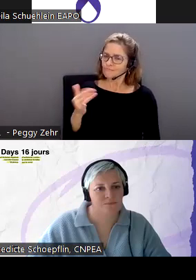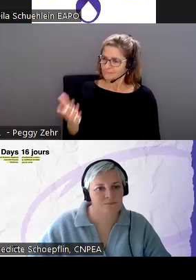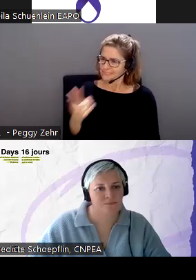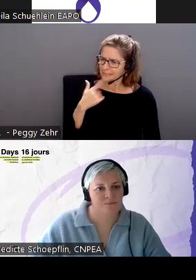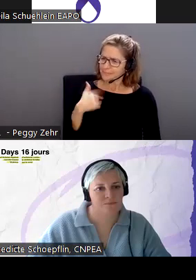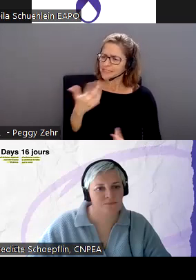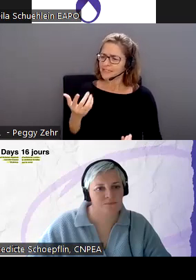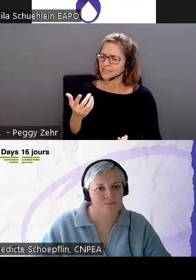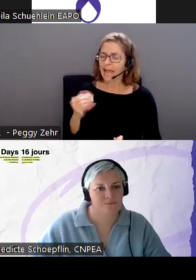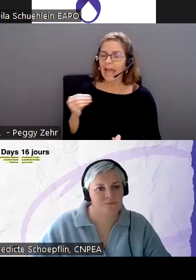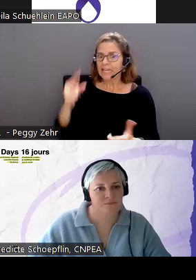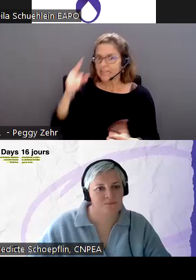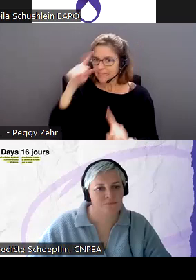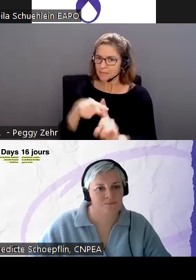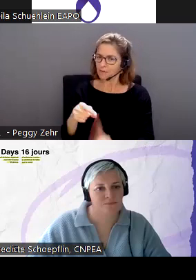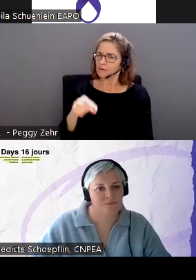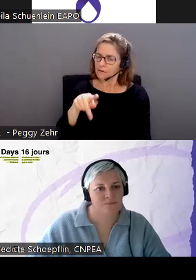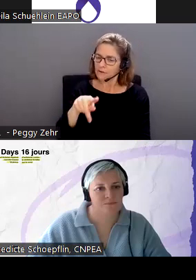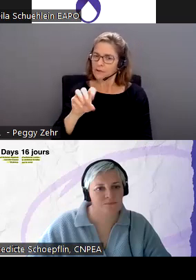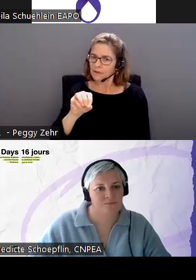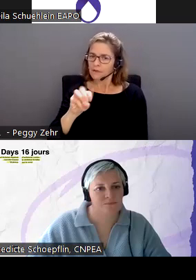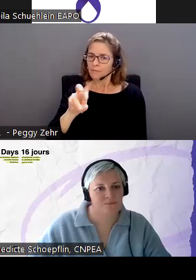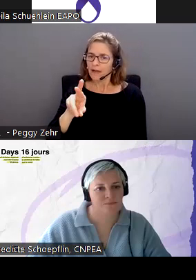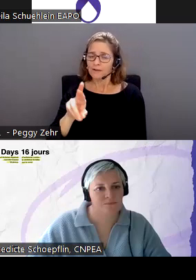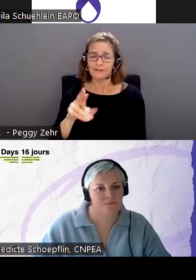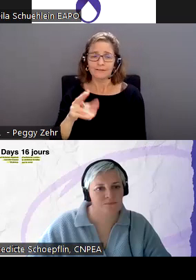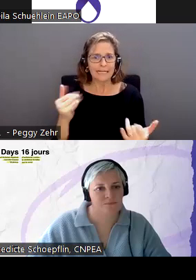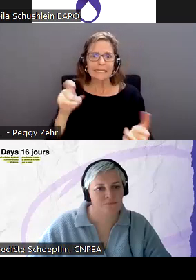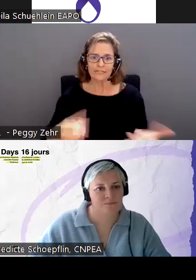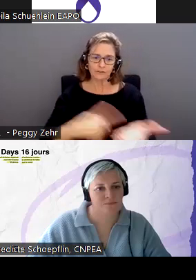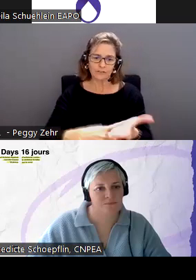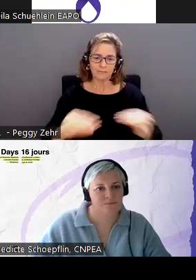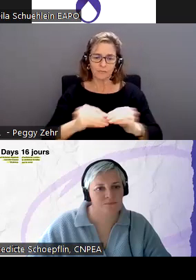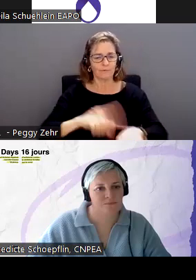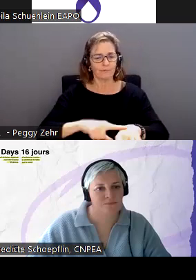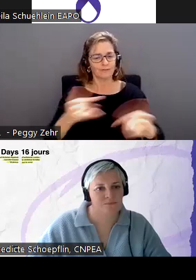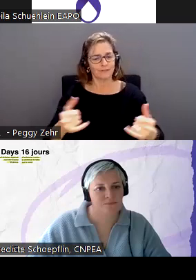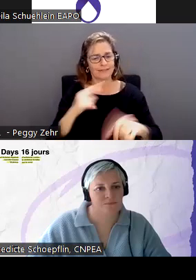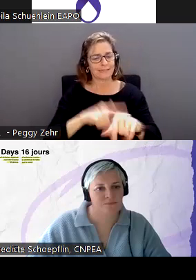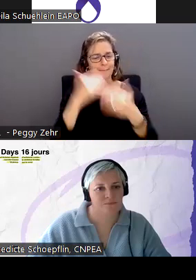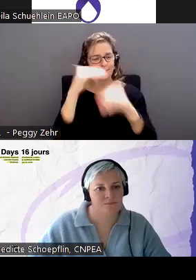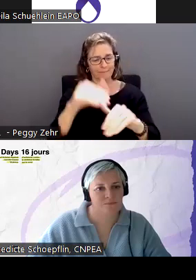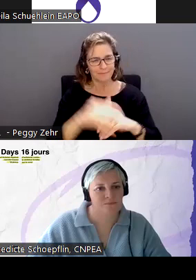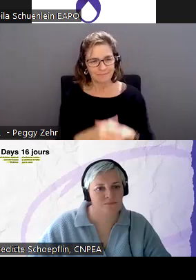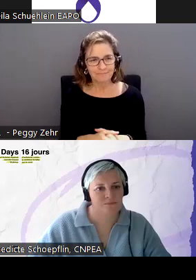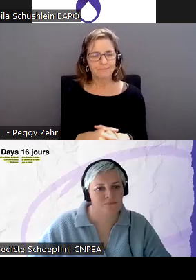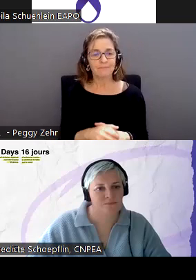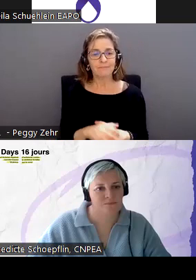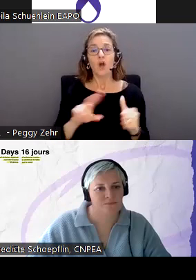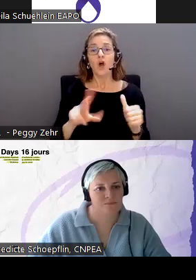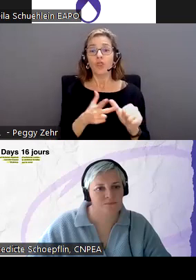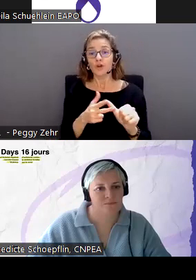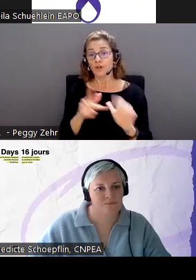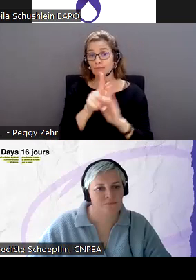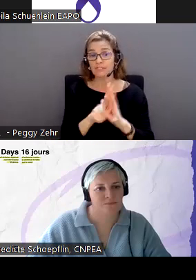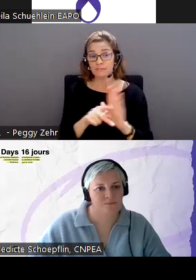how power works. We have to talk a lot more about power, but I don't have time to do that today. The third principle is about